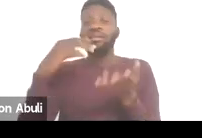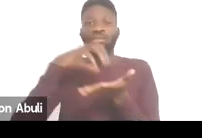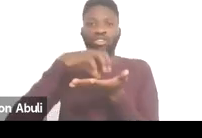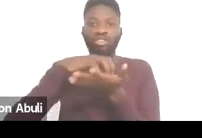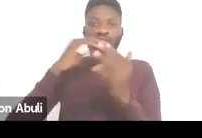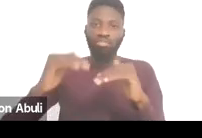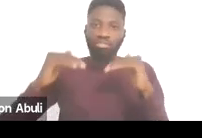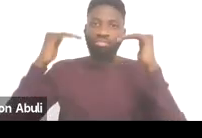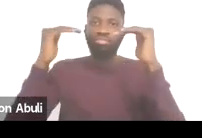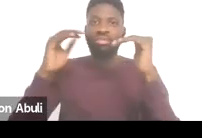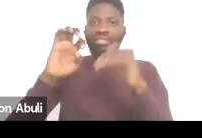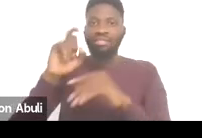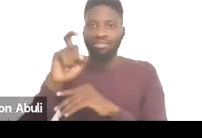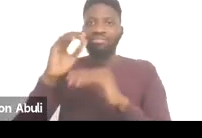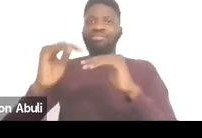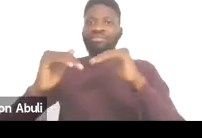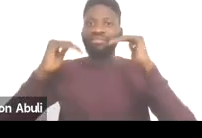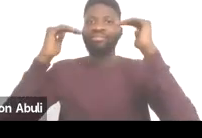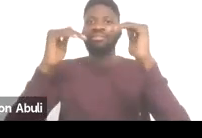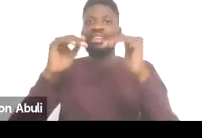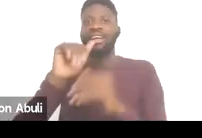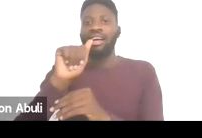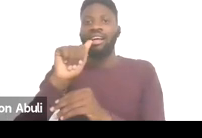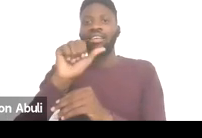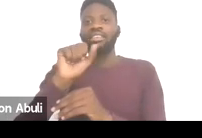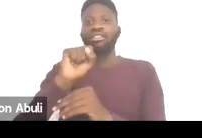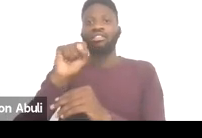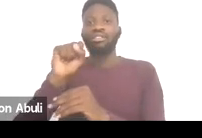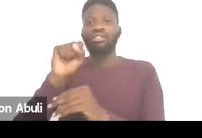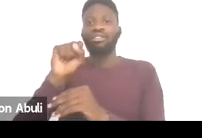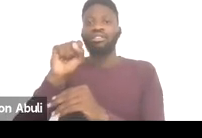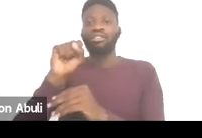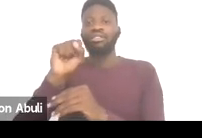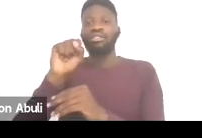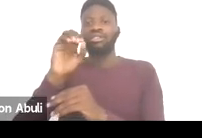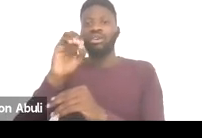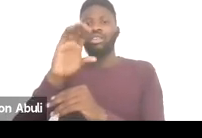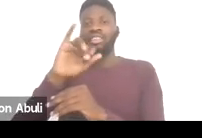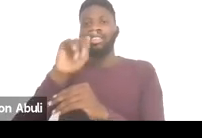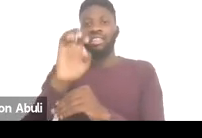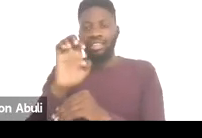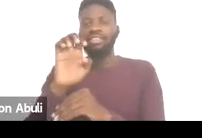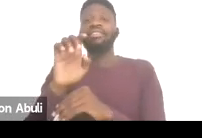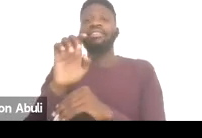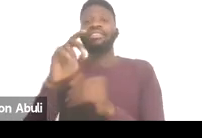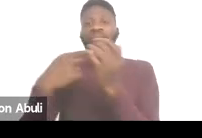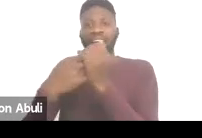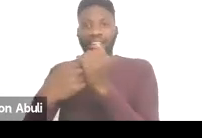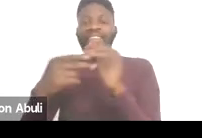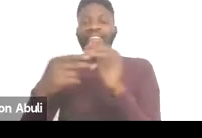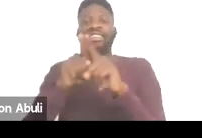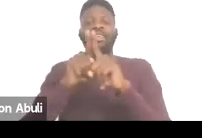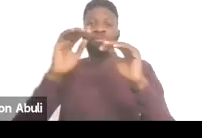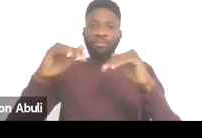an executive, you become an associate, you become a head of department. Then eventually you become the trainer,